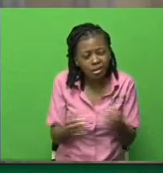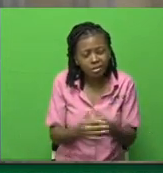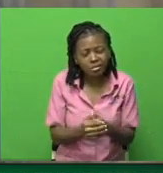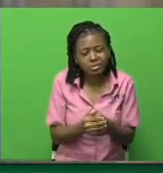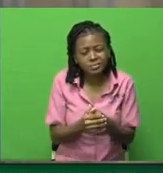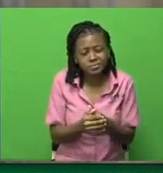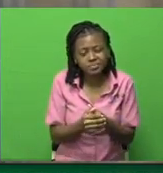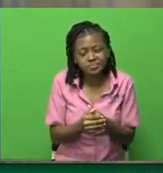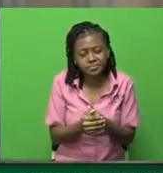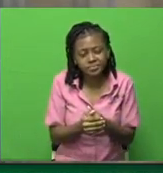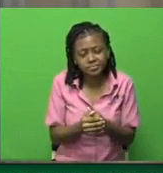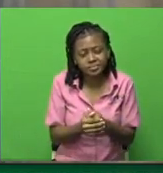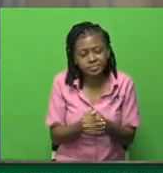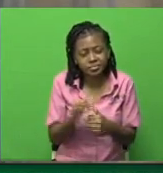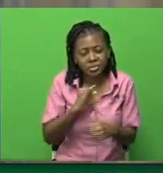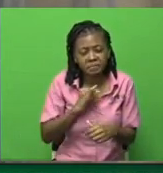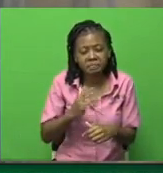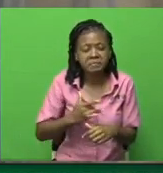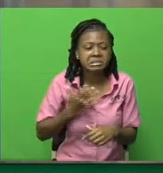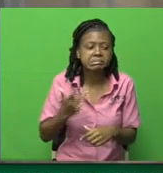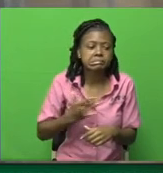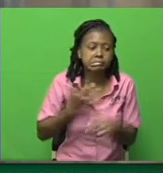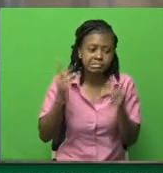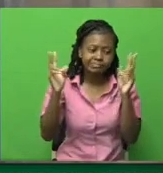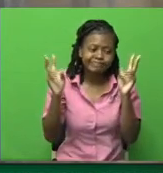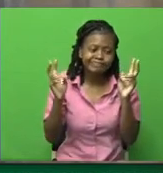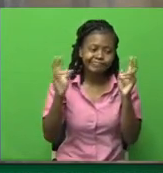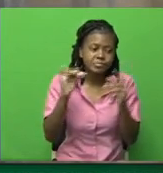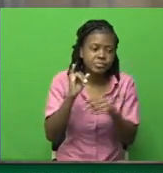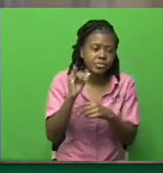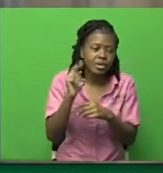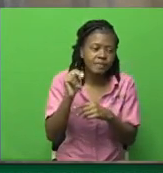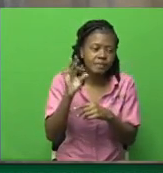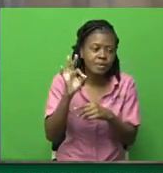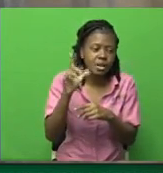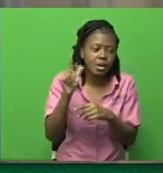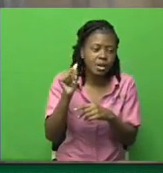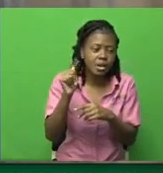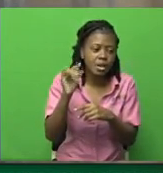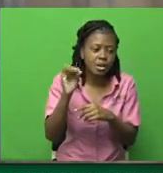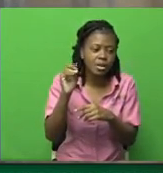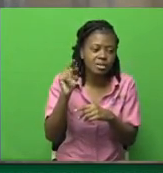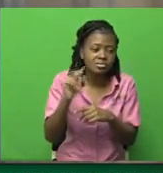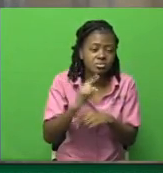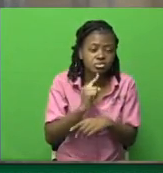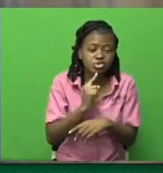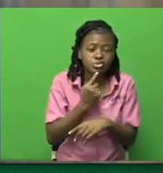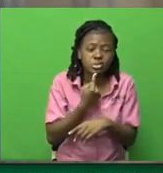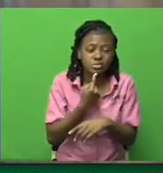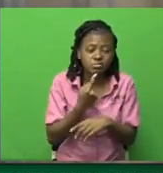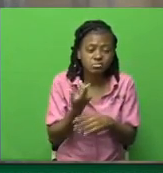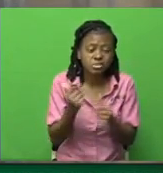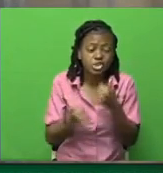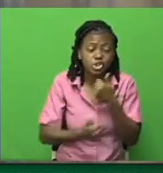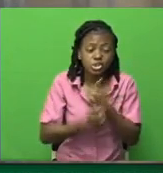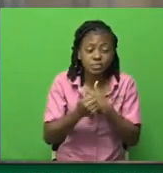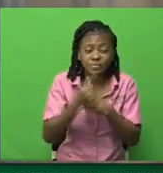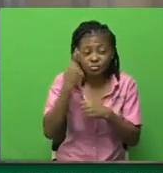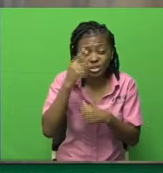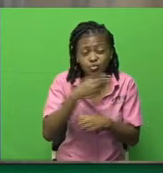inflation is a serious matter which is threatened the lives and livelihoods and survival of the families of Trinidad and